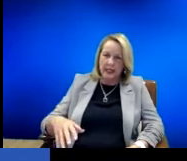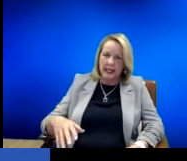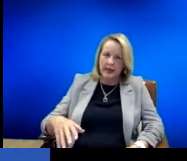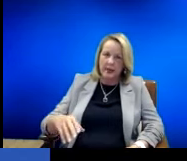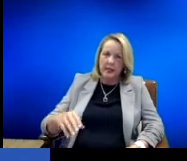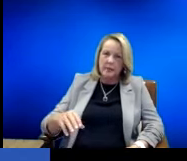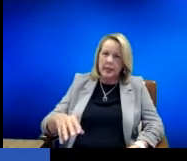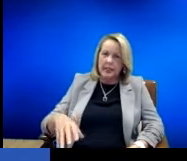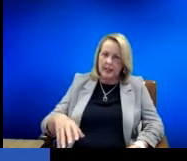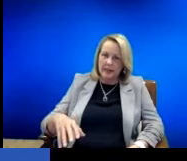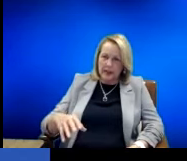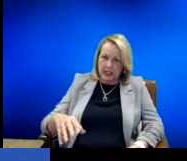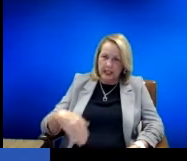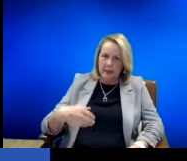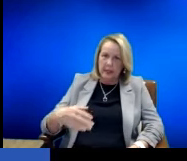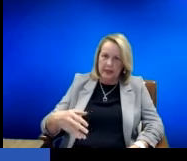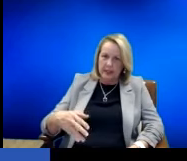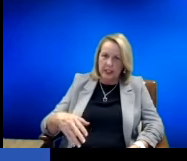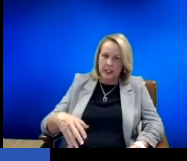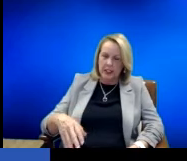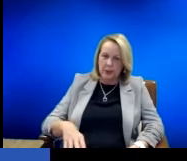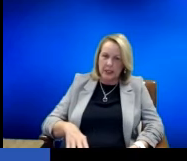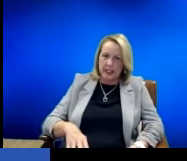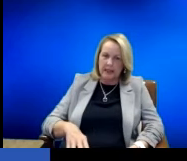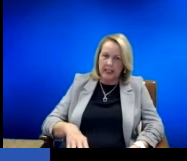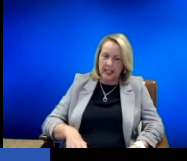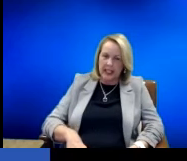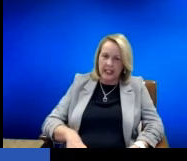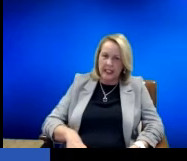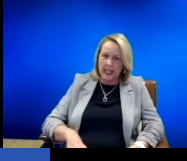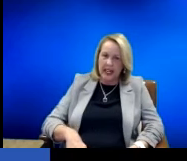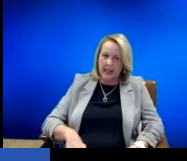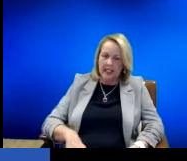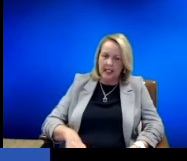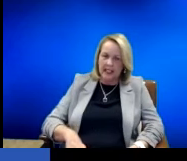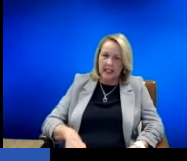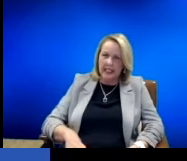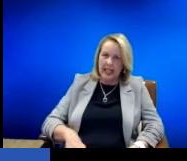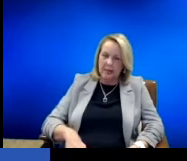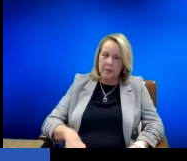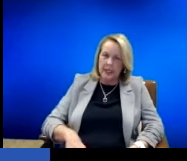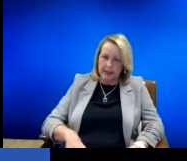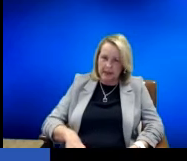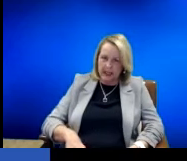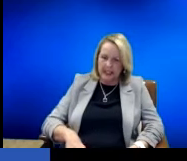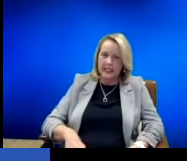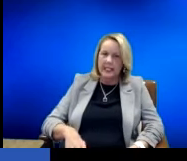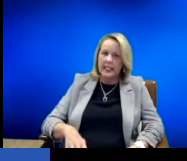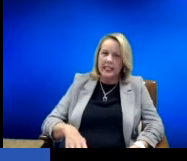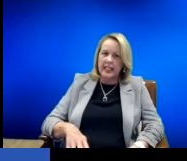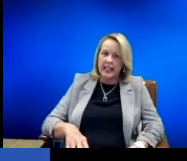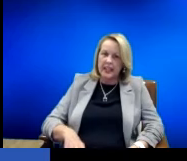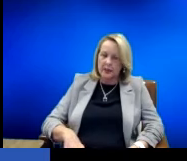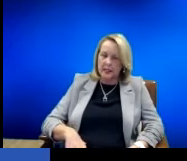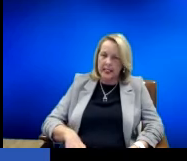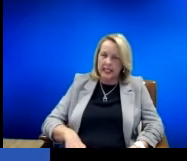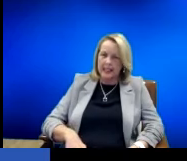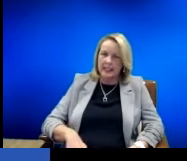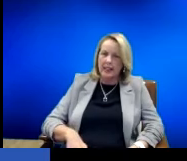ABLE account. But if the beneficiary is receiving SSI or SSDI benefits,